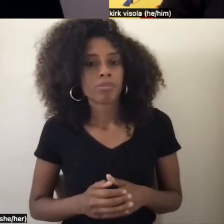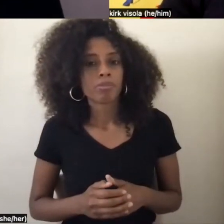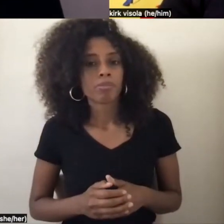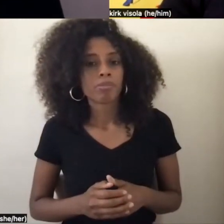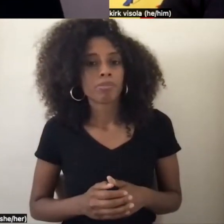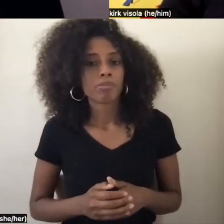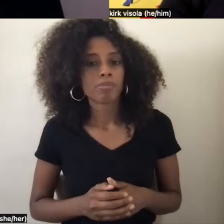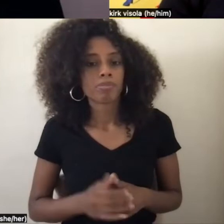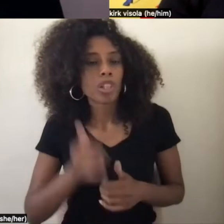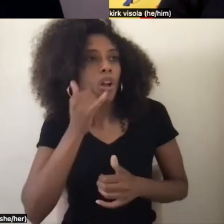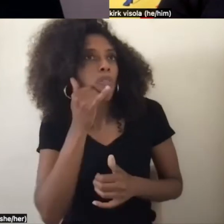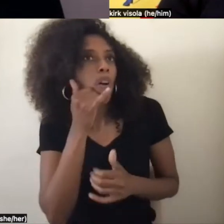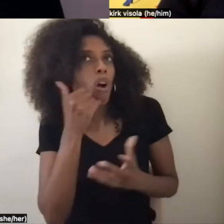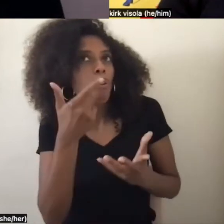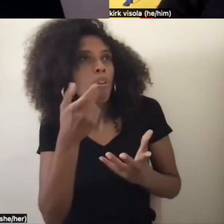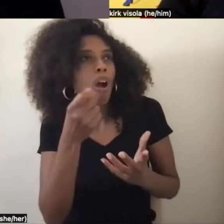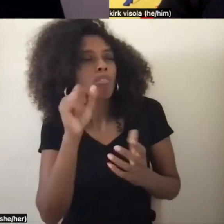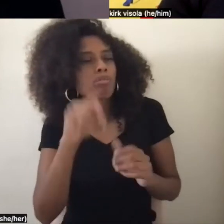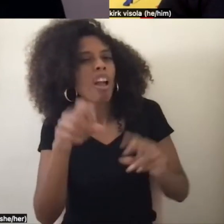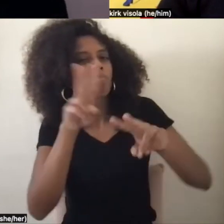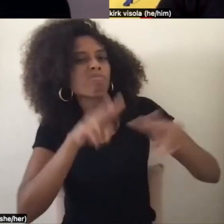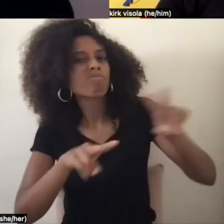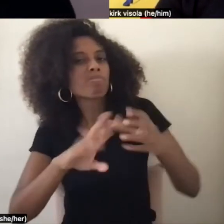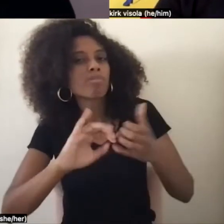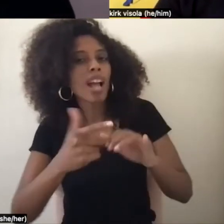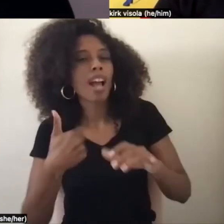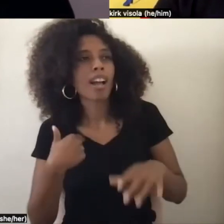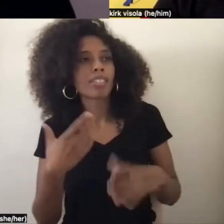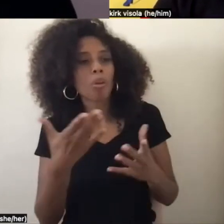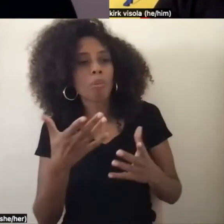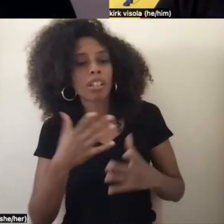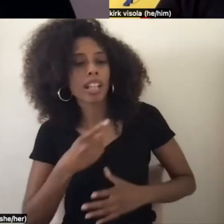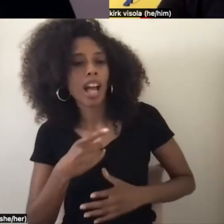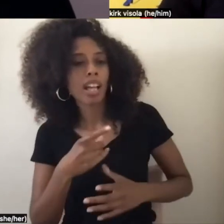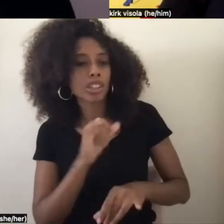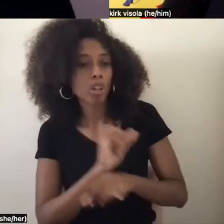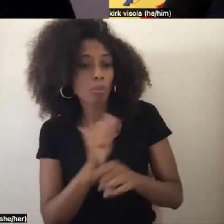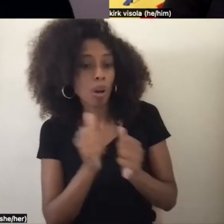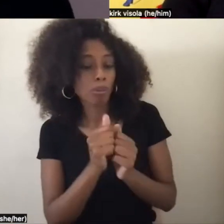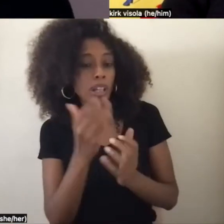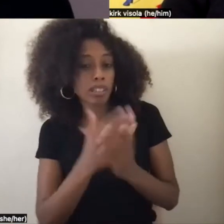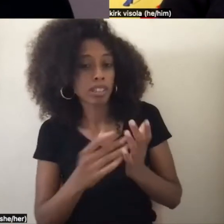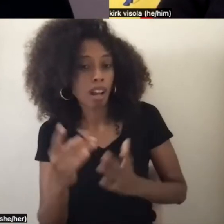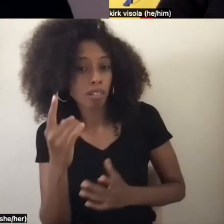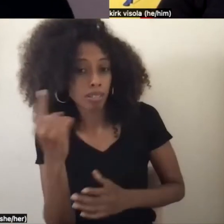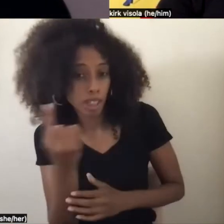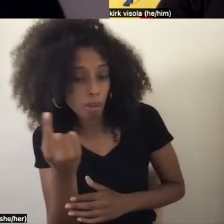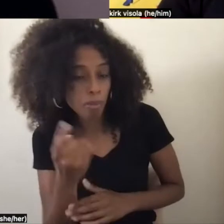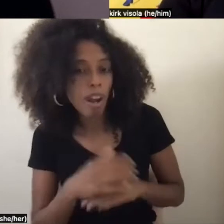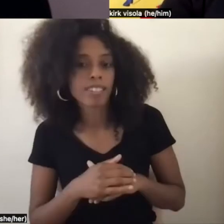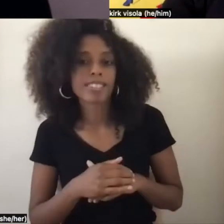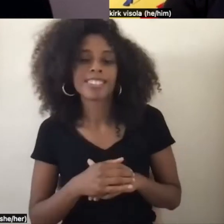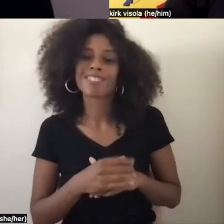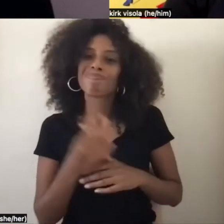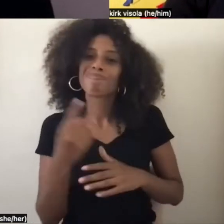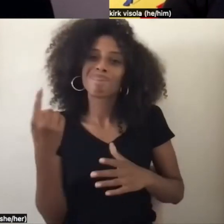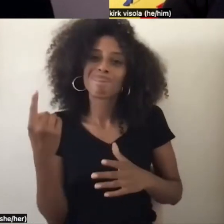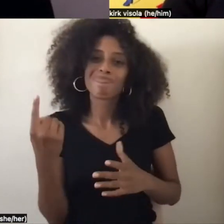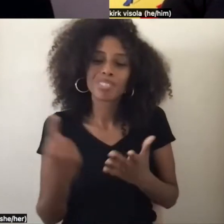will be to work with. Sometimes though, it is a little bit deceiving, because you don't work for the